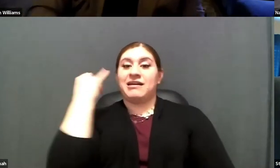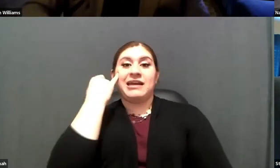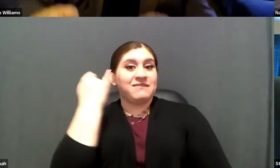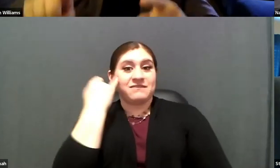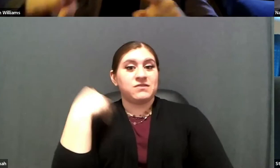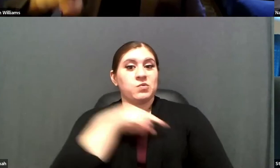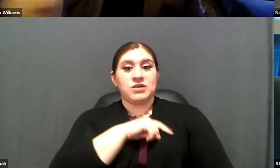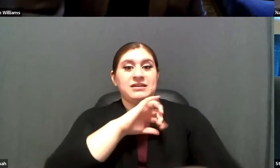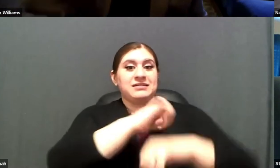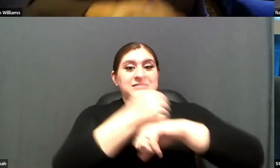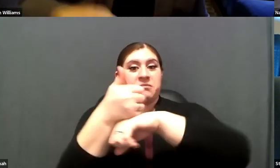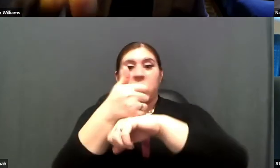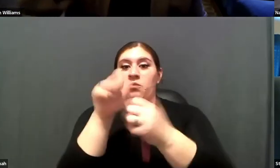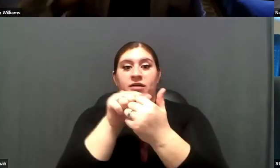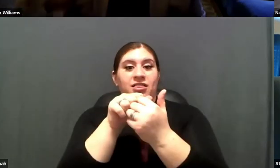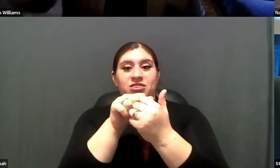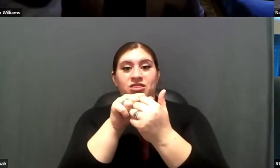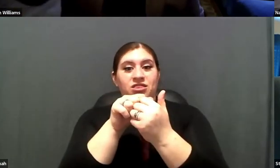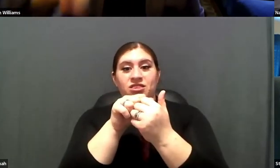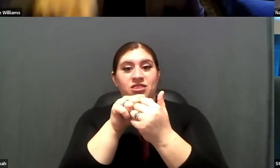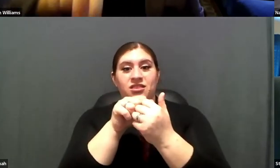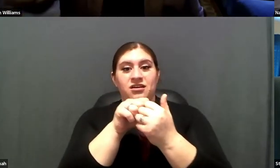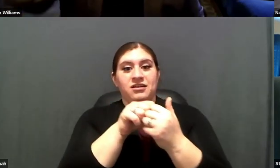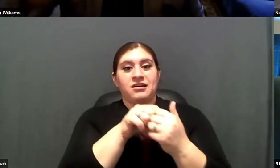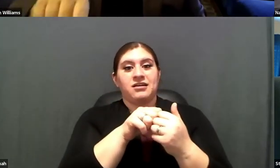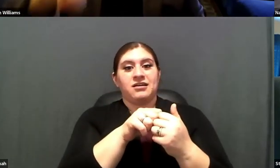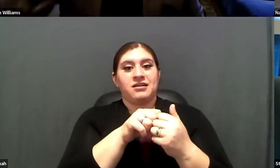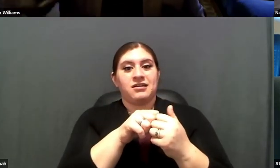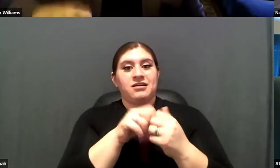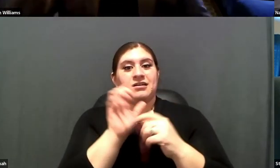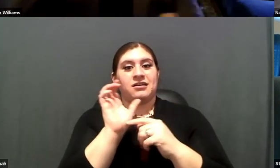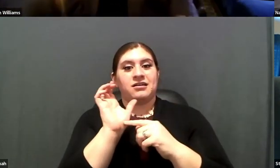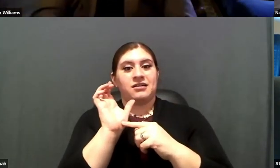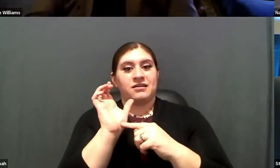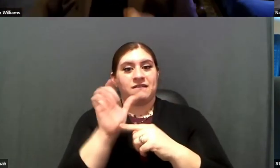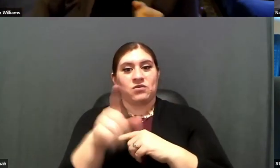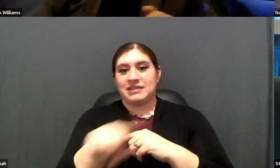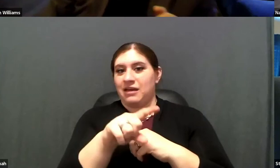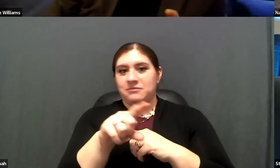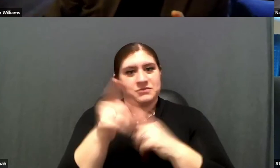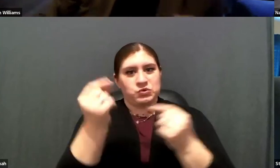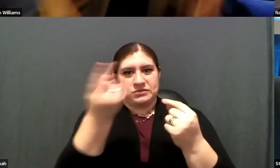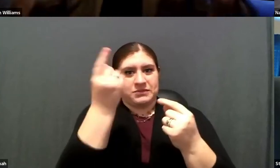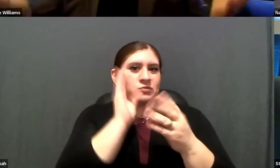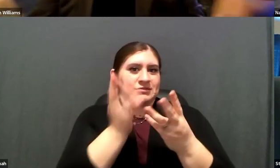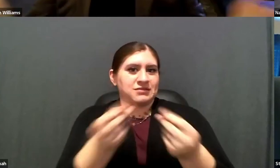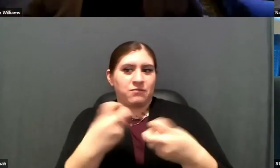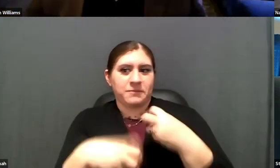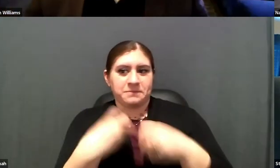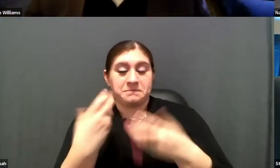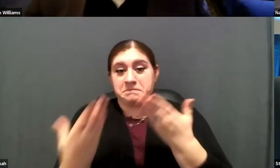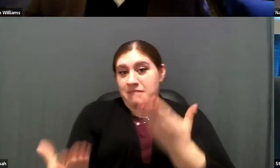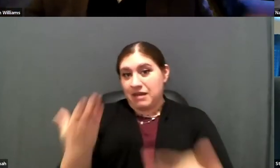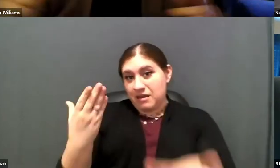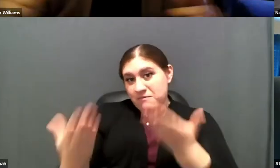everybody up with a little cog in front of them and made them turn it three times, that would solve the problem. It might, I don't